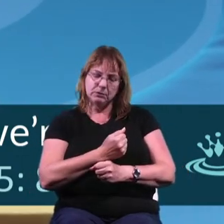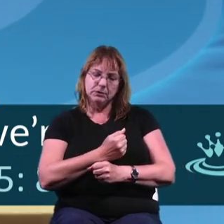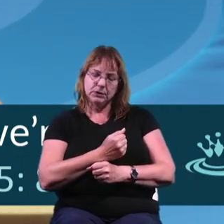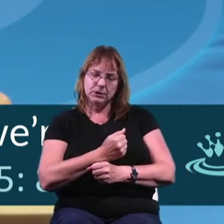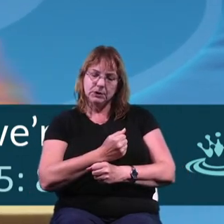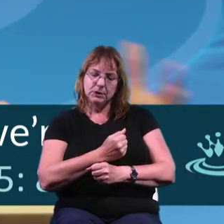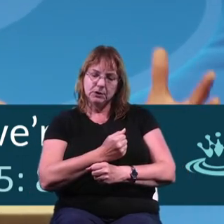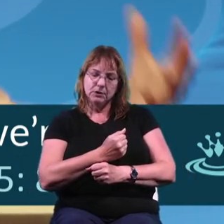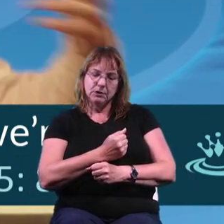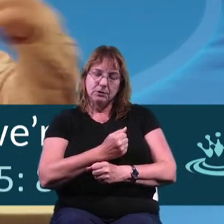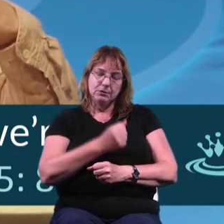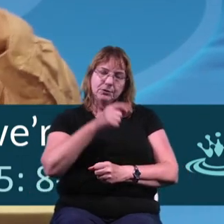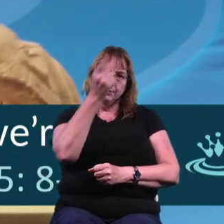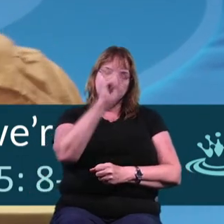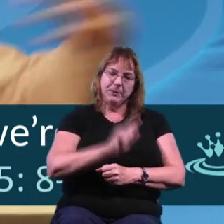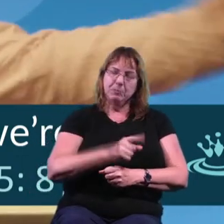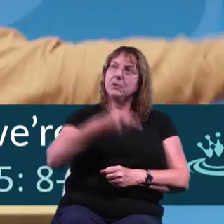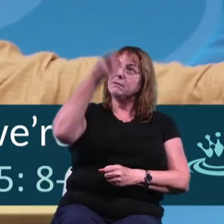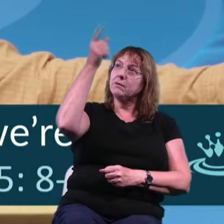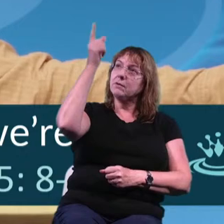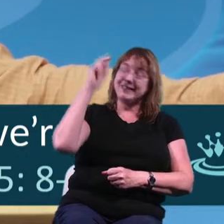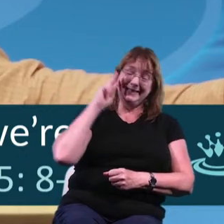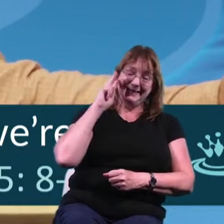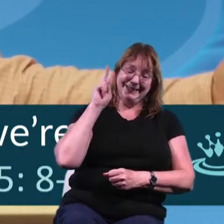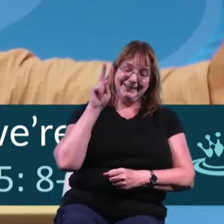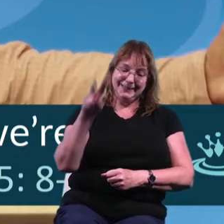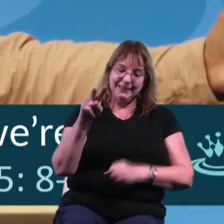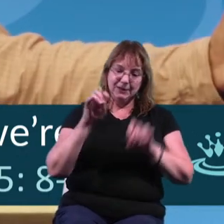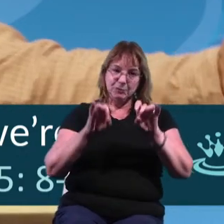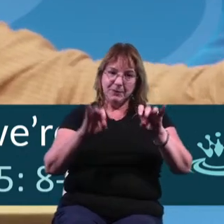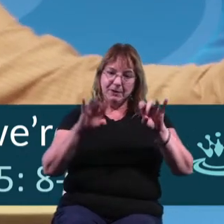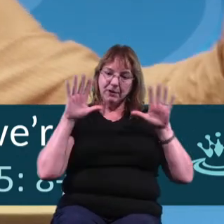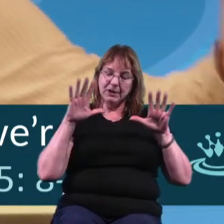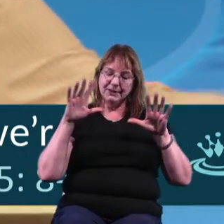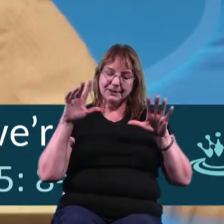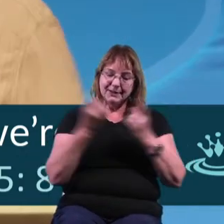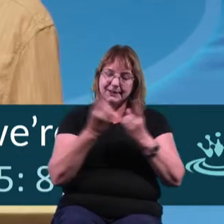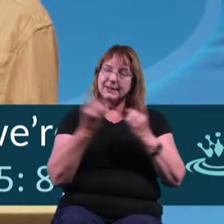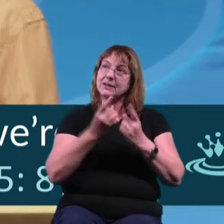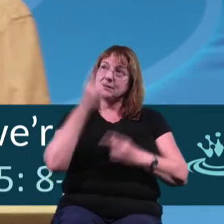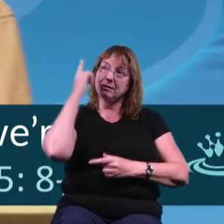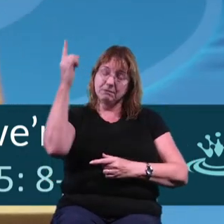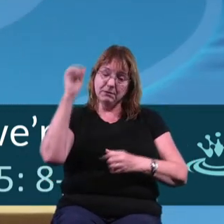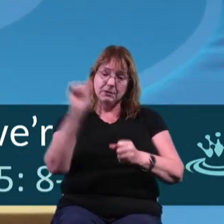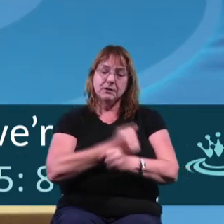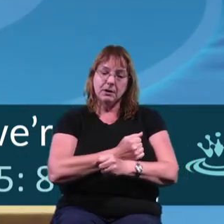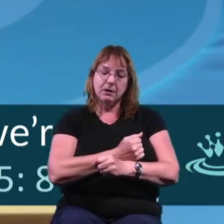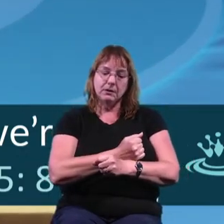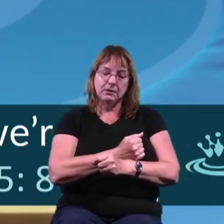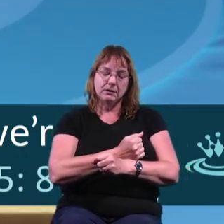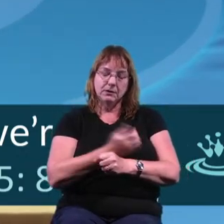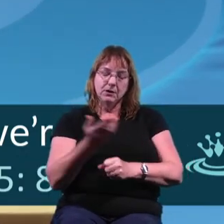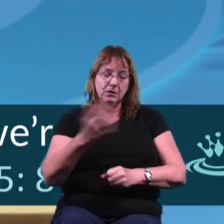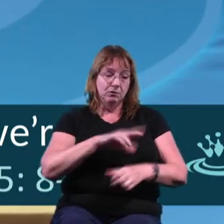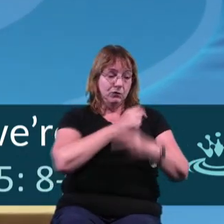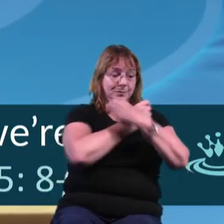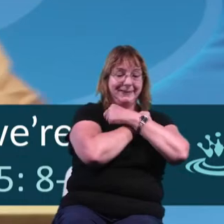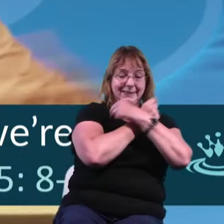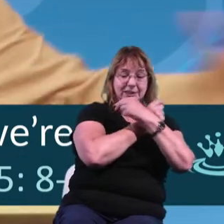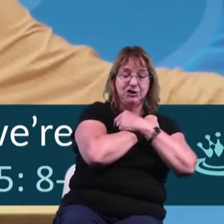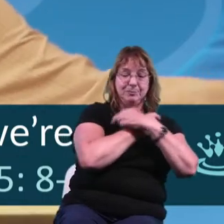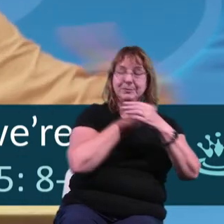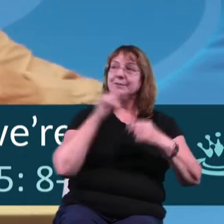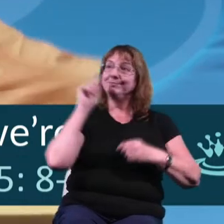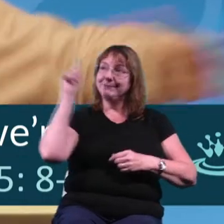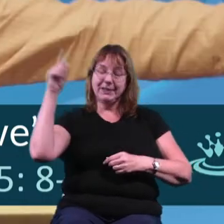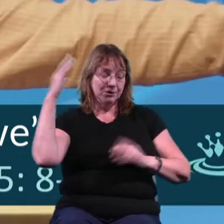So the people of God had seen the wonders of God. They'd seen God rescue them from Egypt. They'd seen him